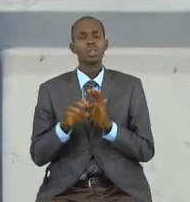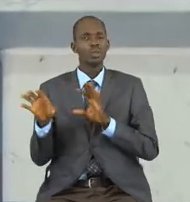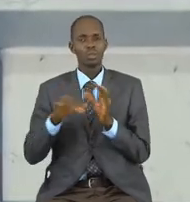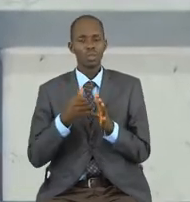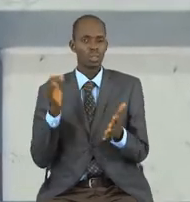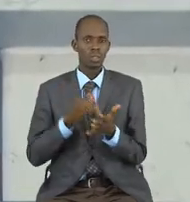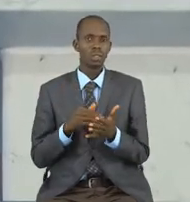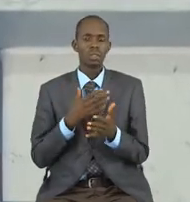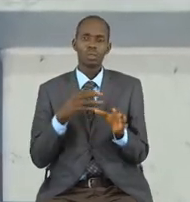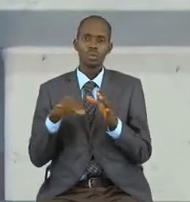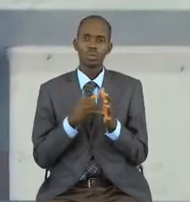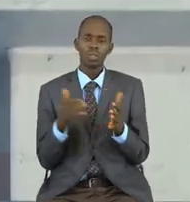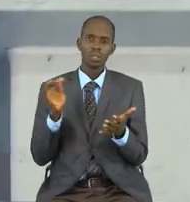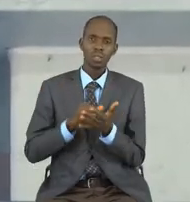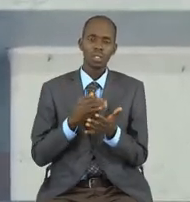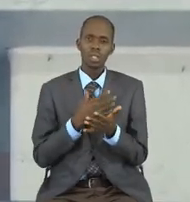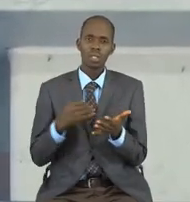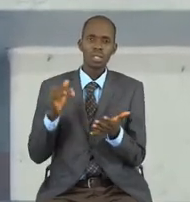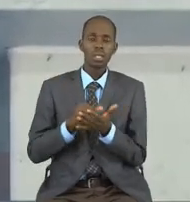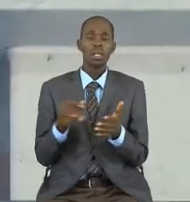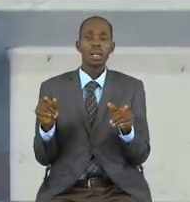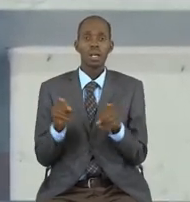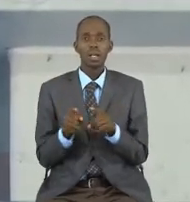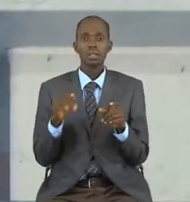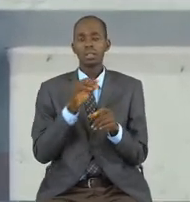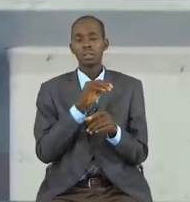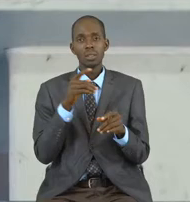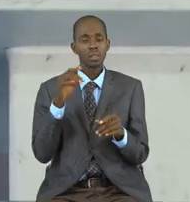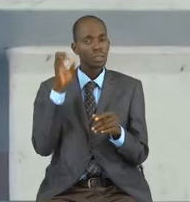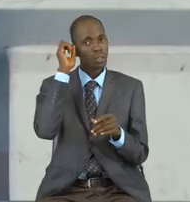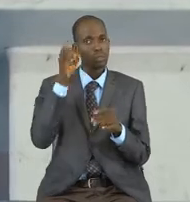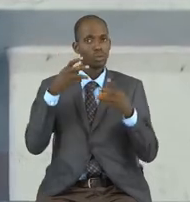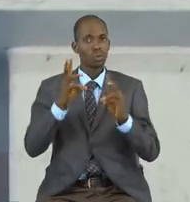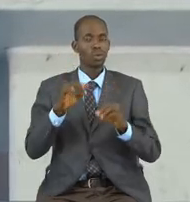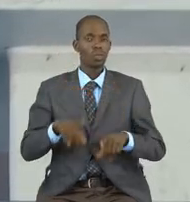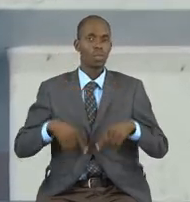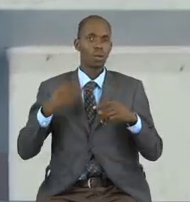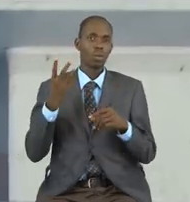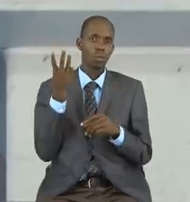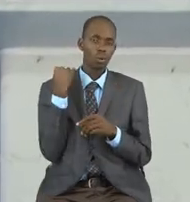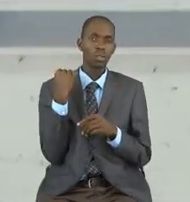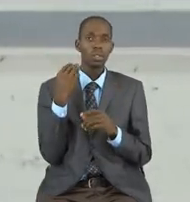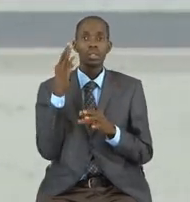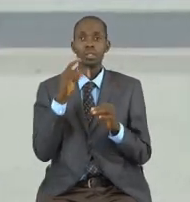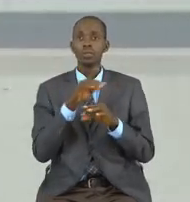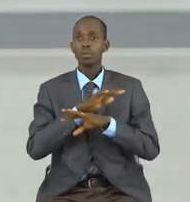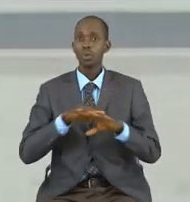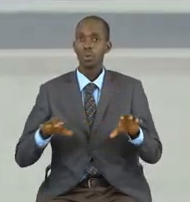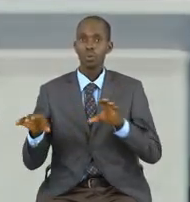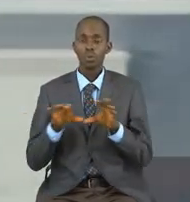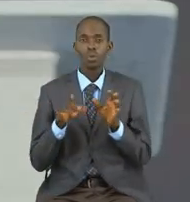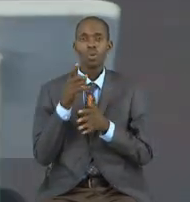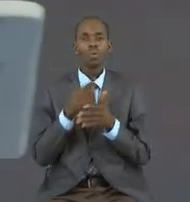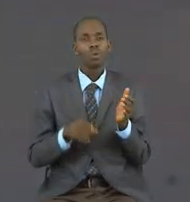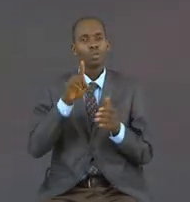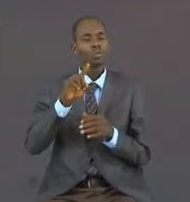do it again. Do it again as his manner was. If you don't do what you ought to